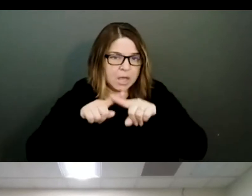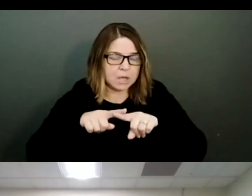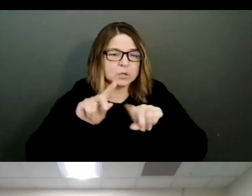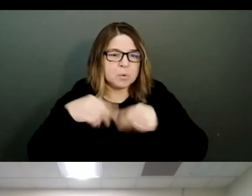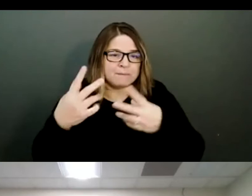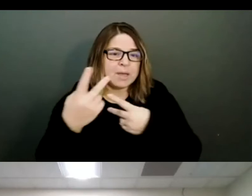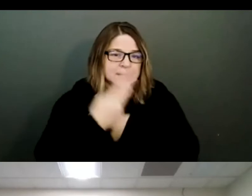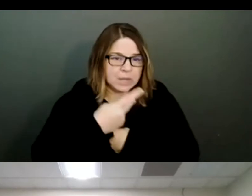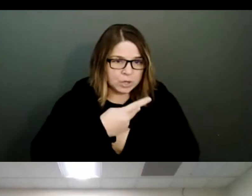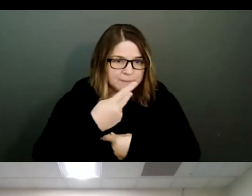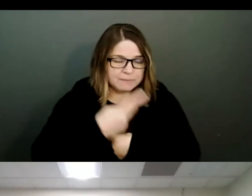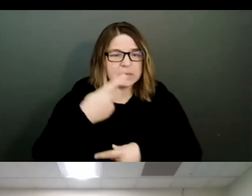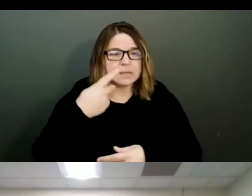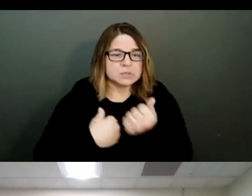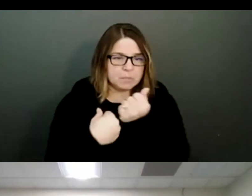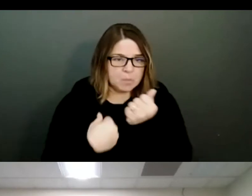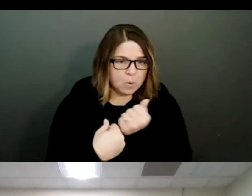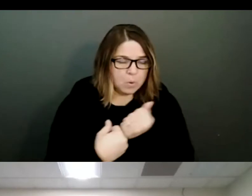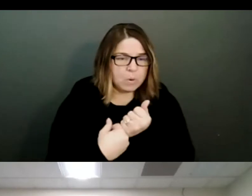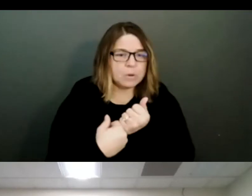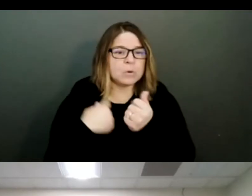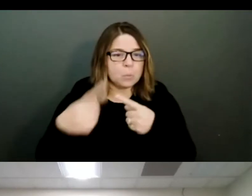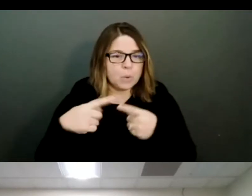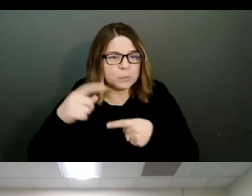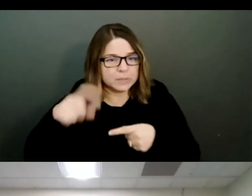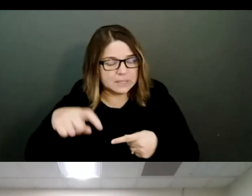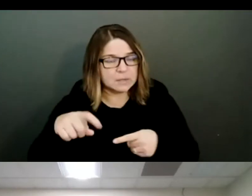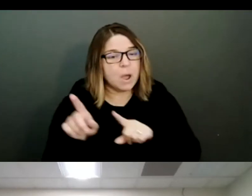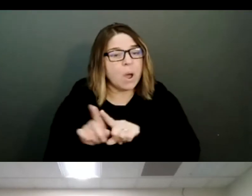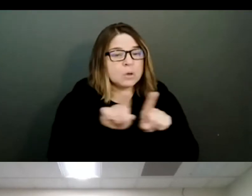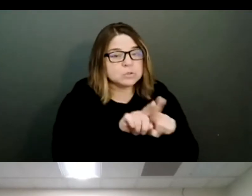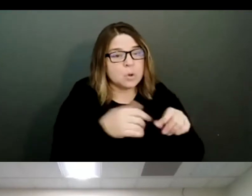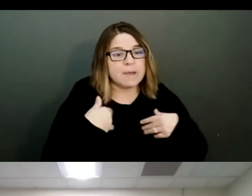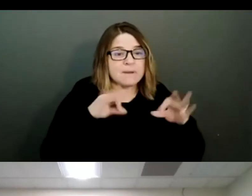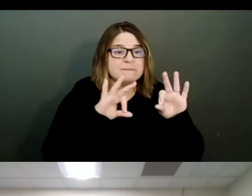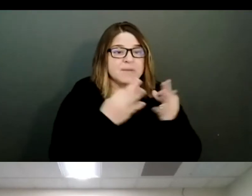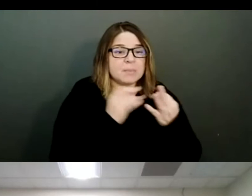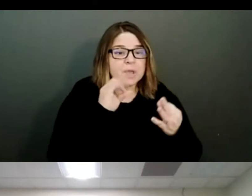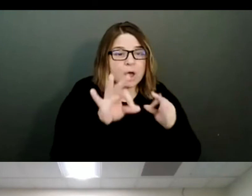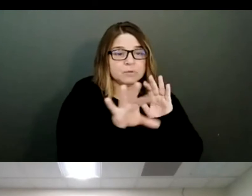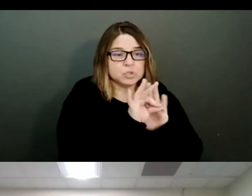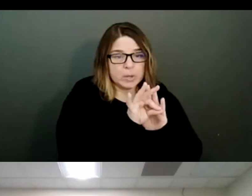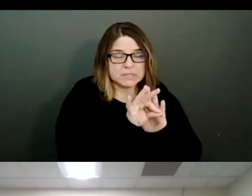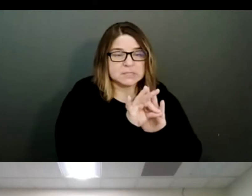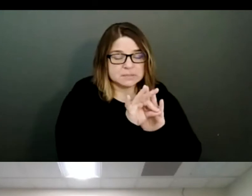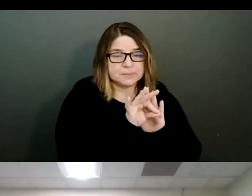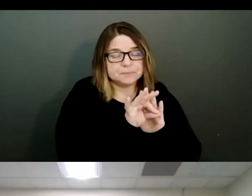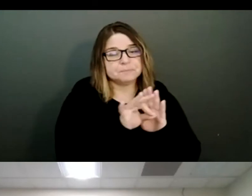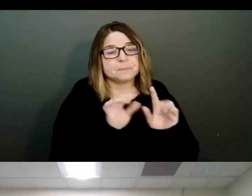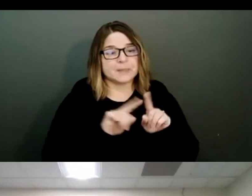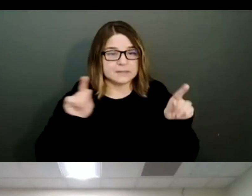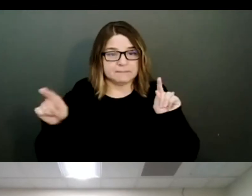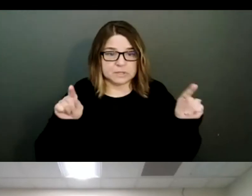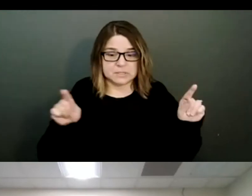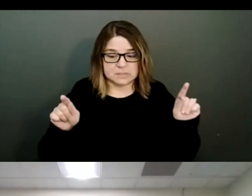and support during those times of need. We also have what's known as a family of choice. And so how I distinguish the difference between